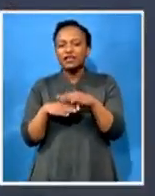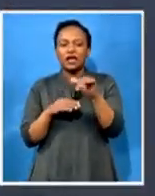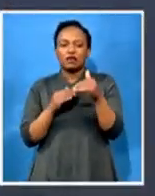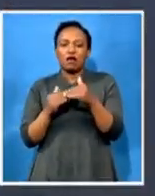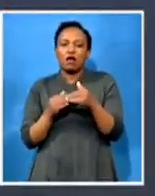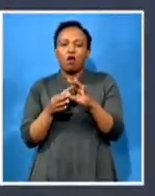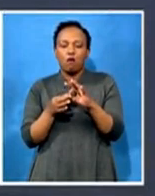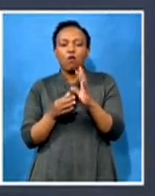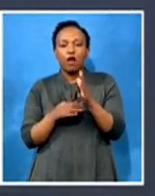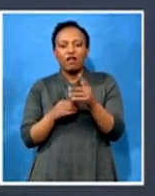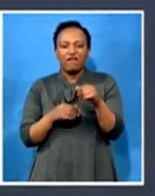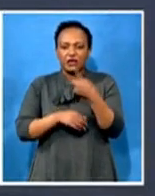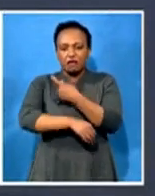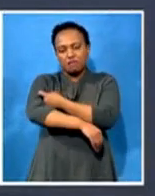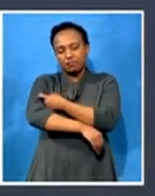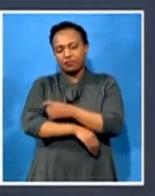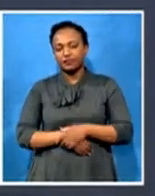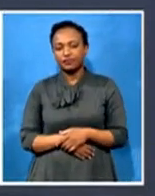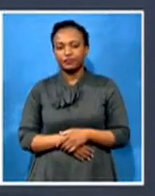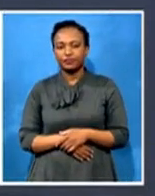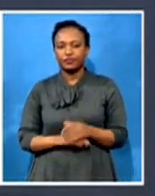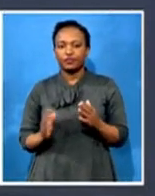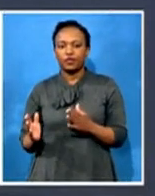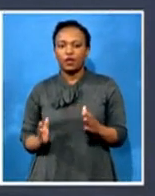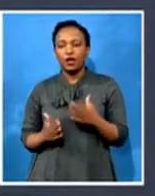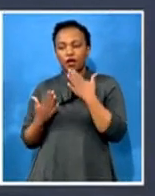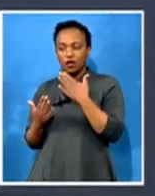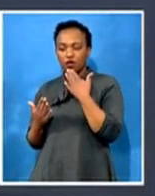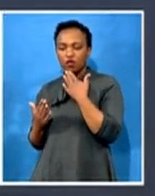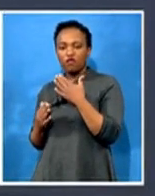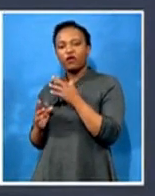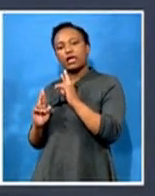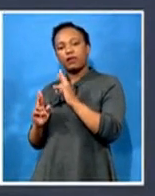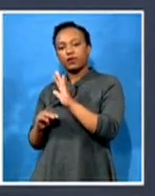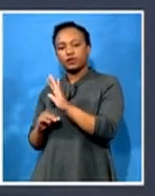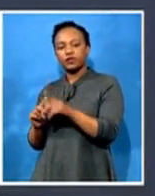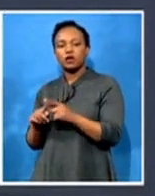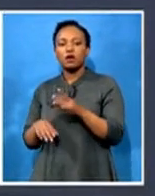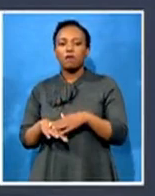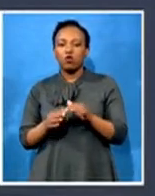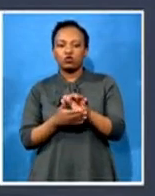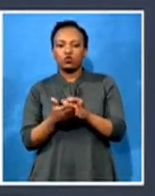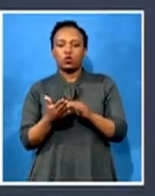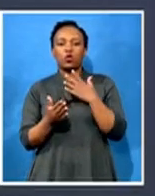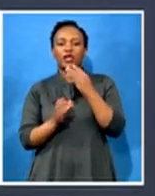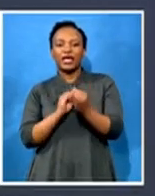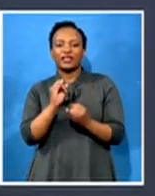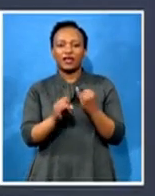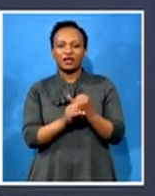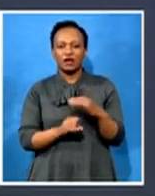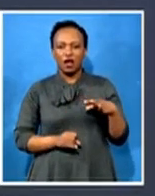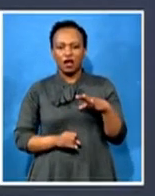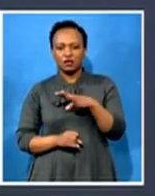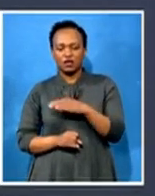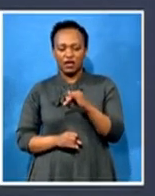Charles, thank you very much indeed for that report. Let's get more on the story. The International Council of Nurses is calling for government to